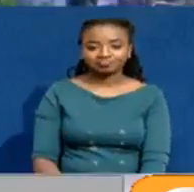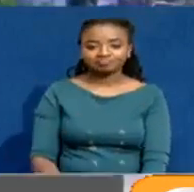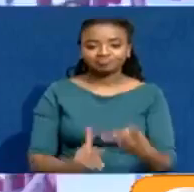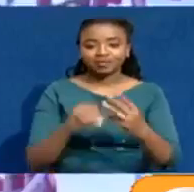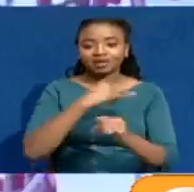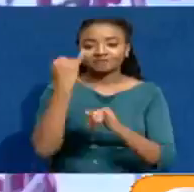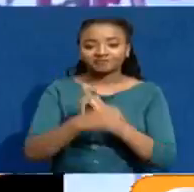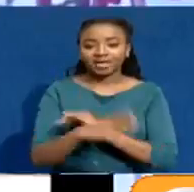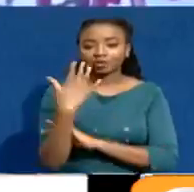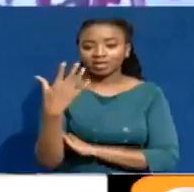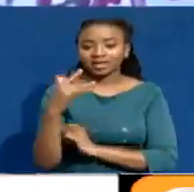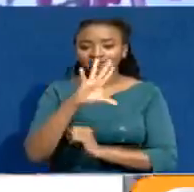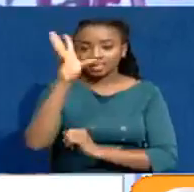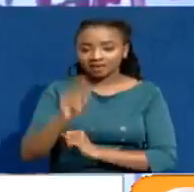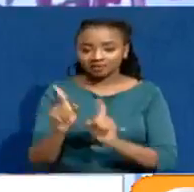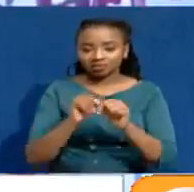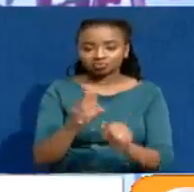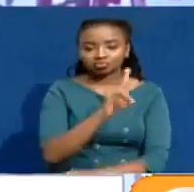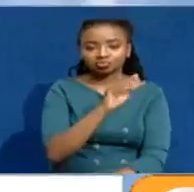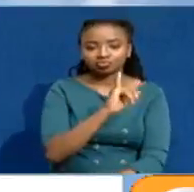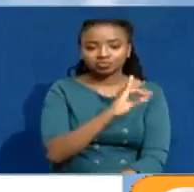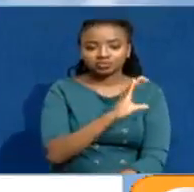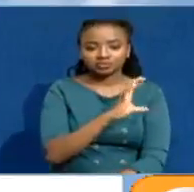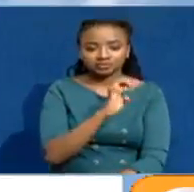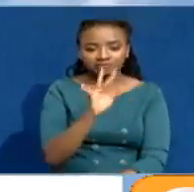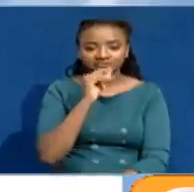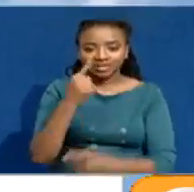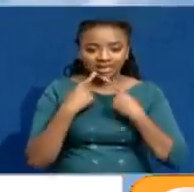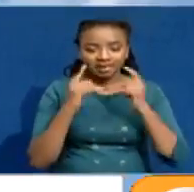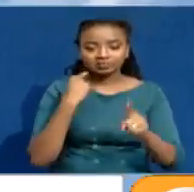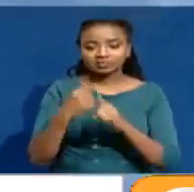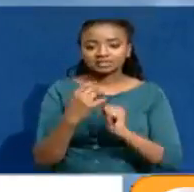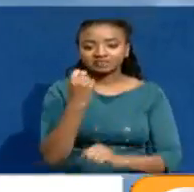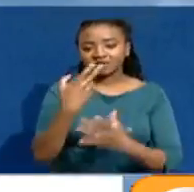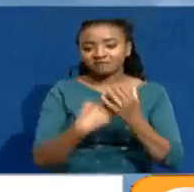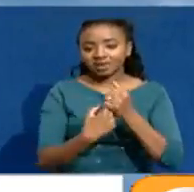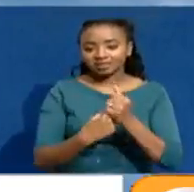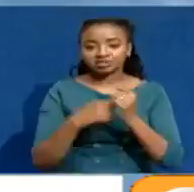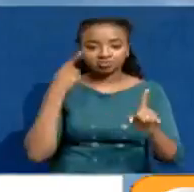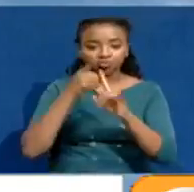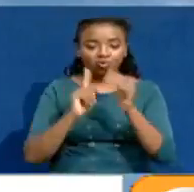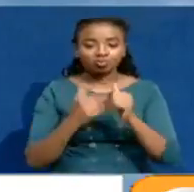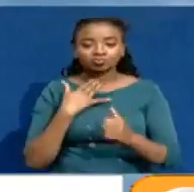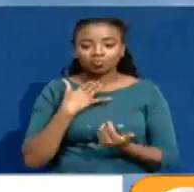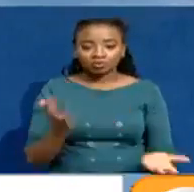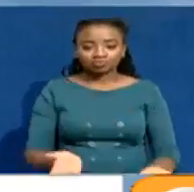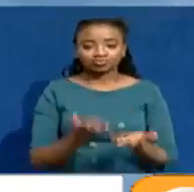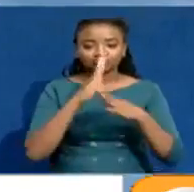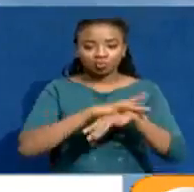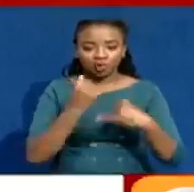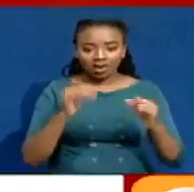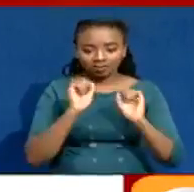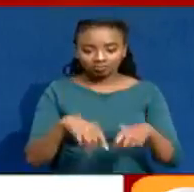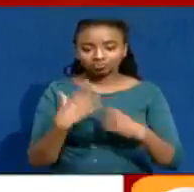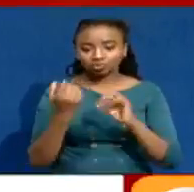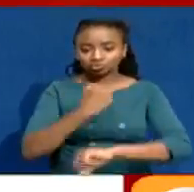And finally, Airtel Africa and UNICEF have announced a five-year partnership to accelerate the rollout of digital learning through